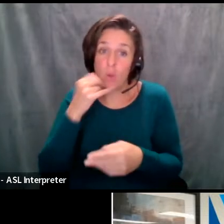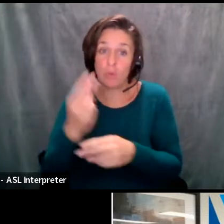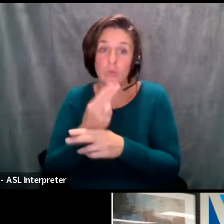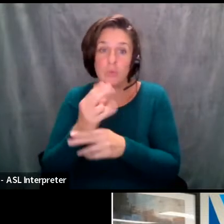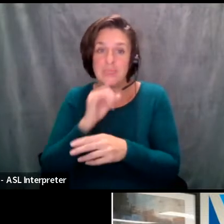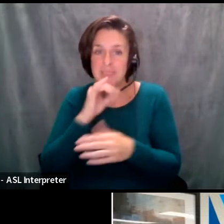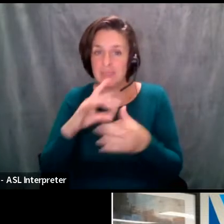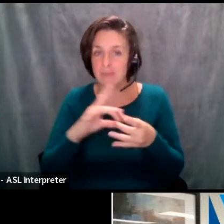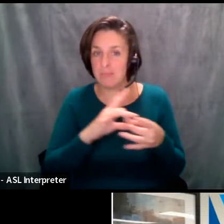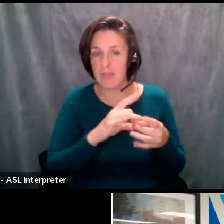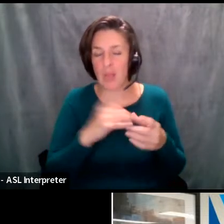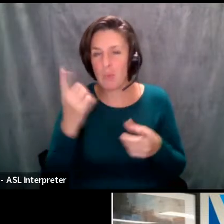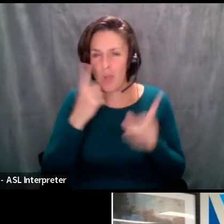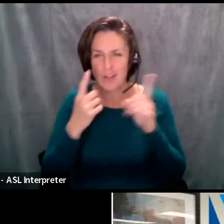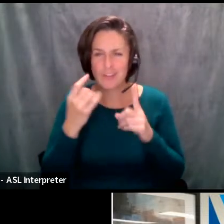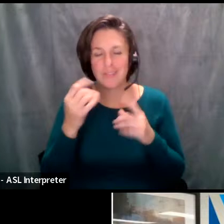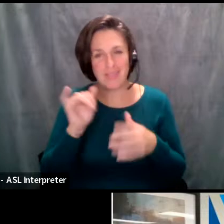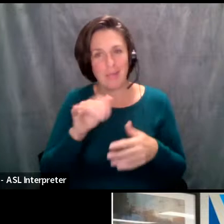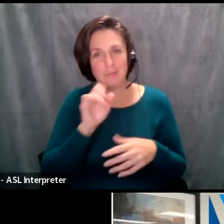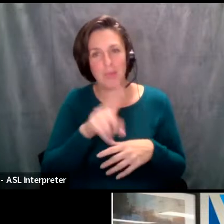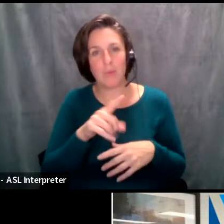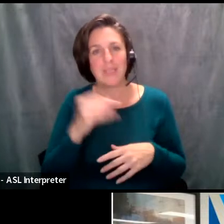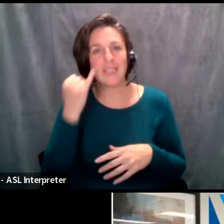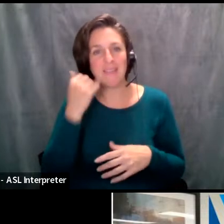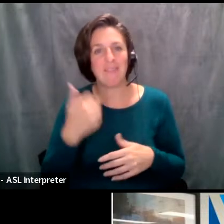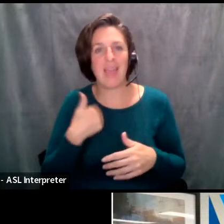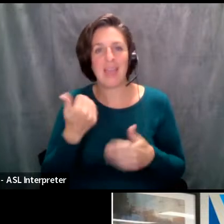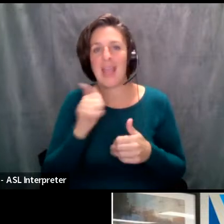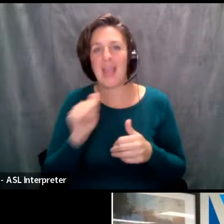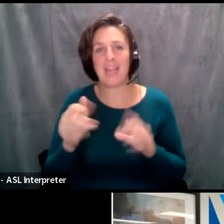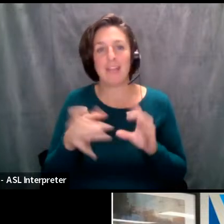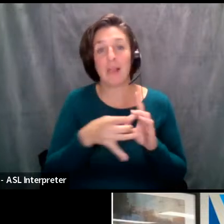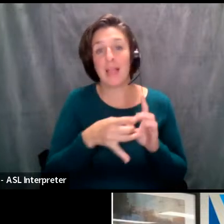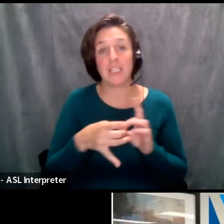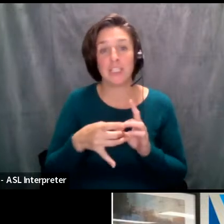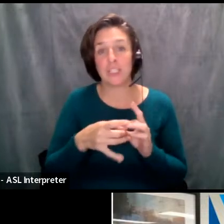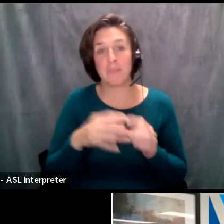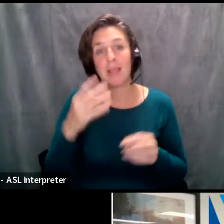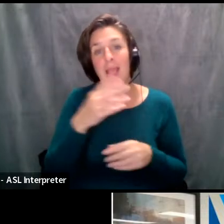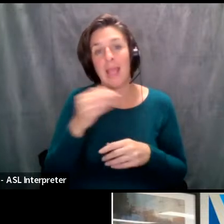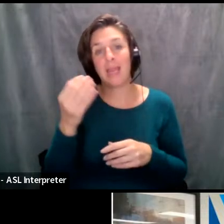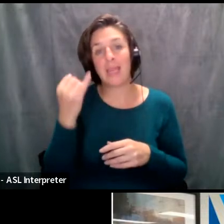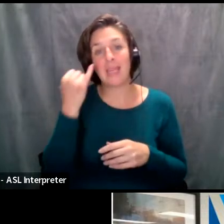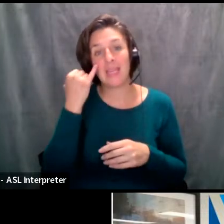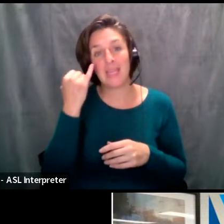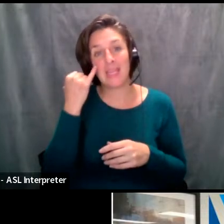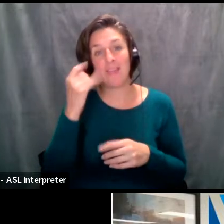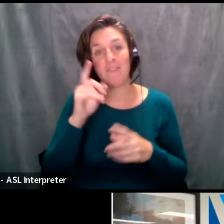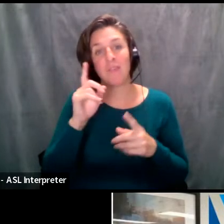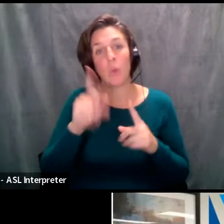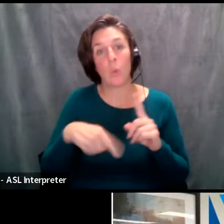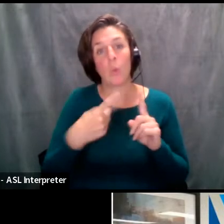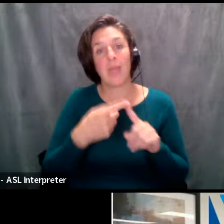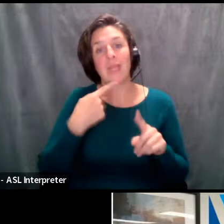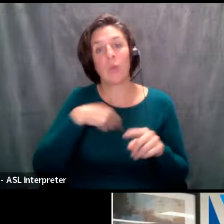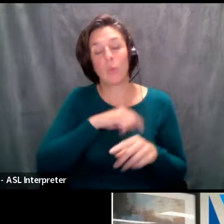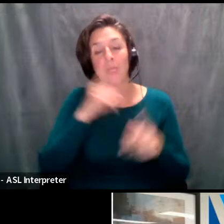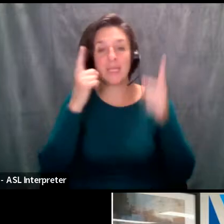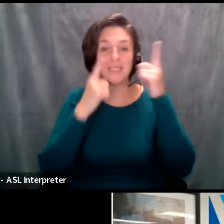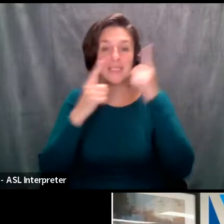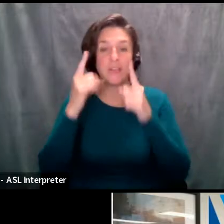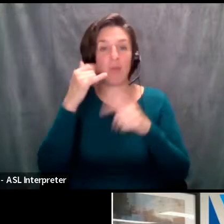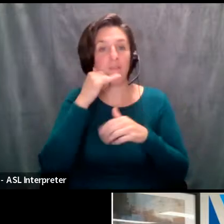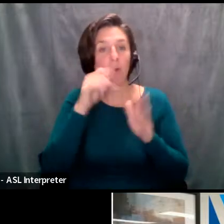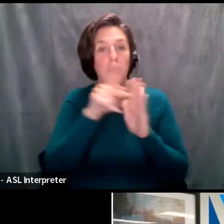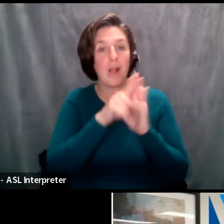question. I Yeah. just wondered if there was any relationship or not. Yeah. And if when we're considering our phone policy,